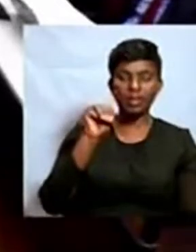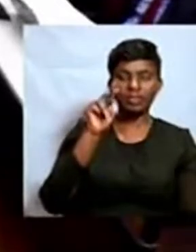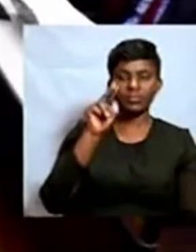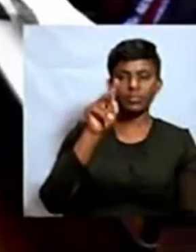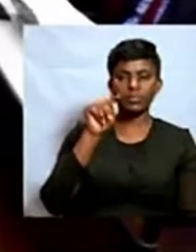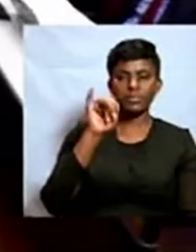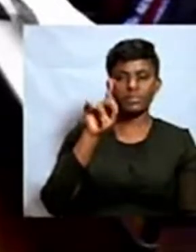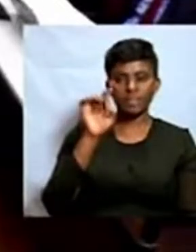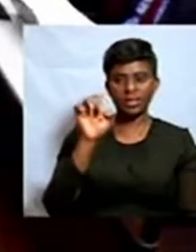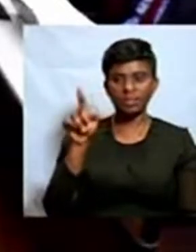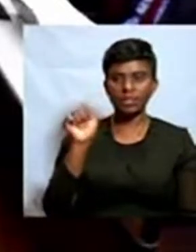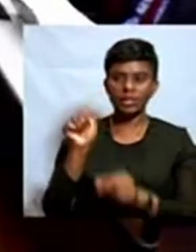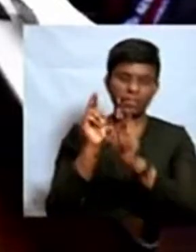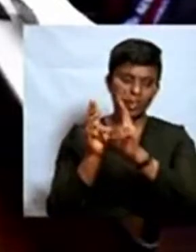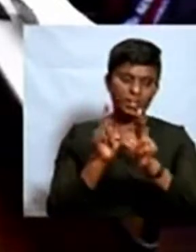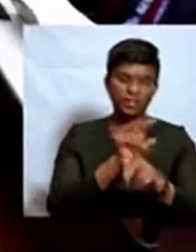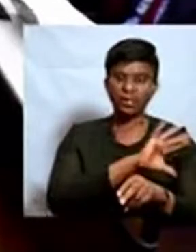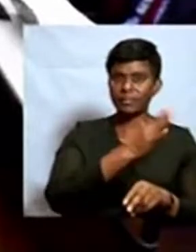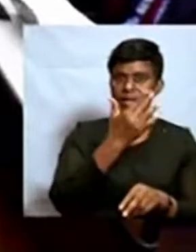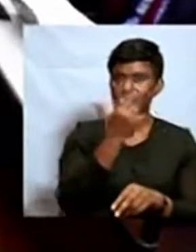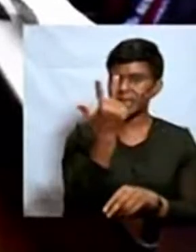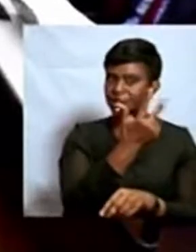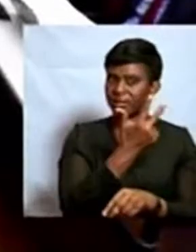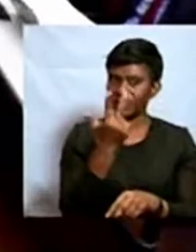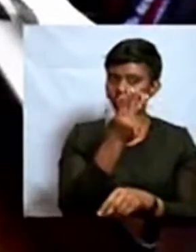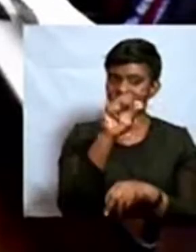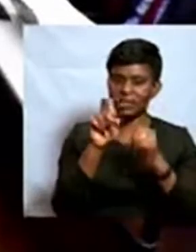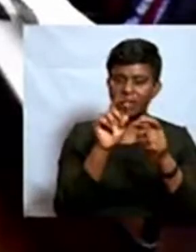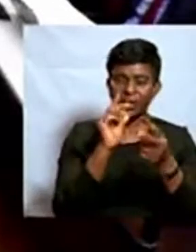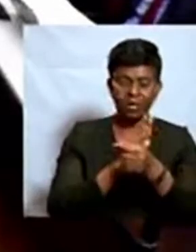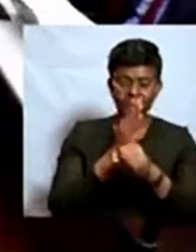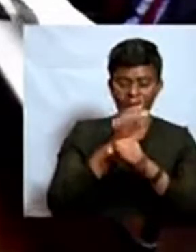to respond to the 3 questions, and we'll get another set of 3.